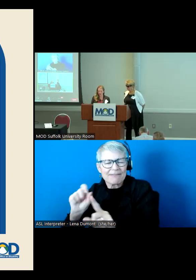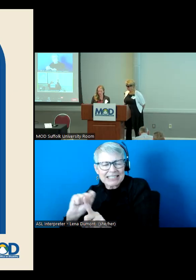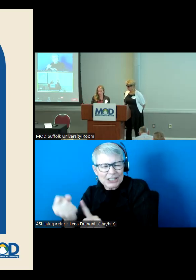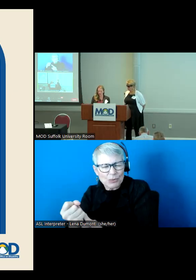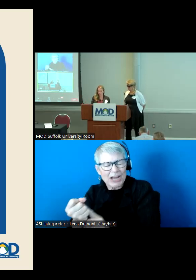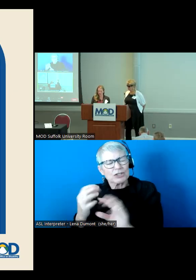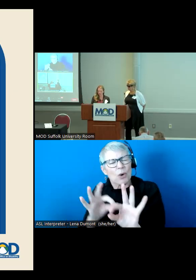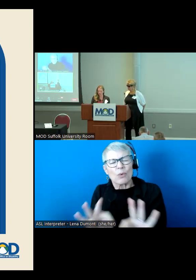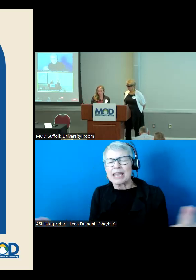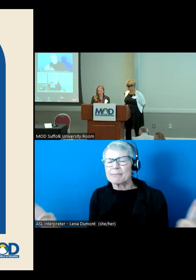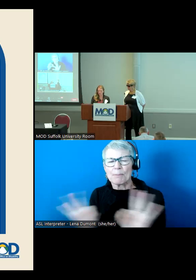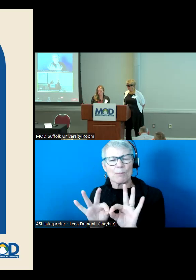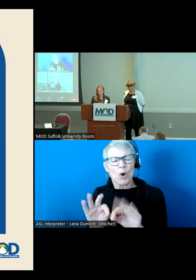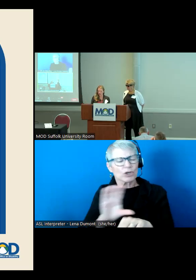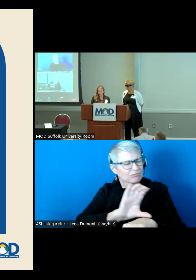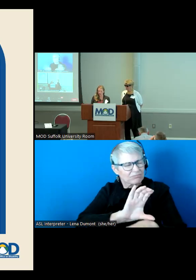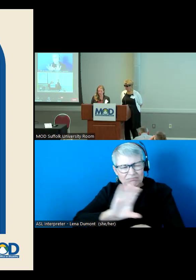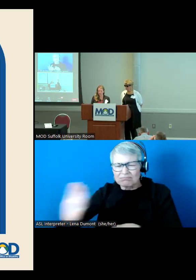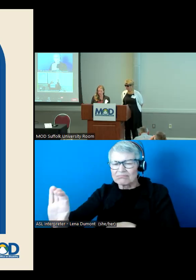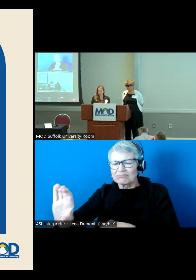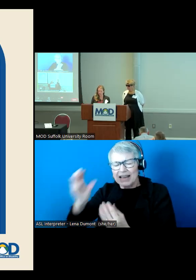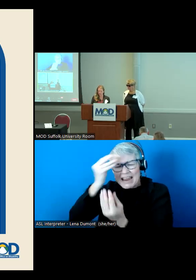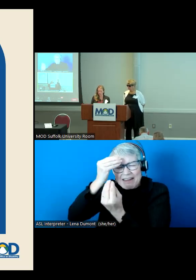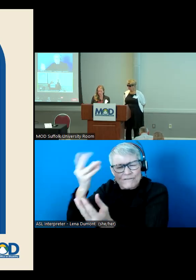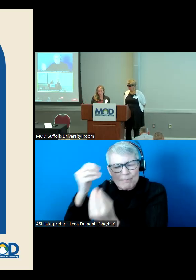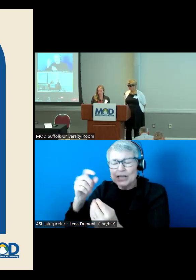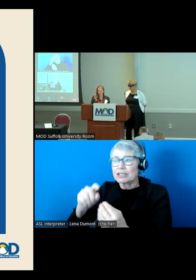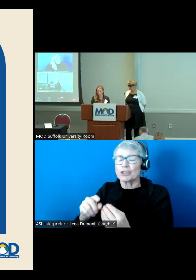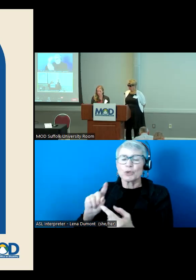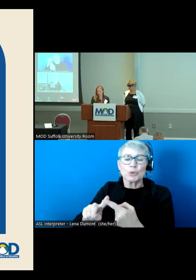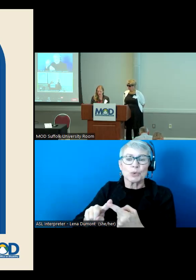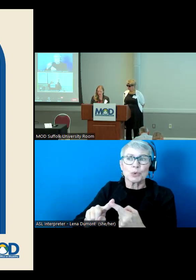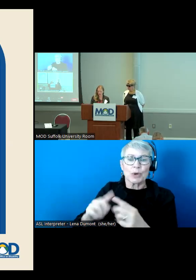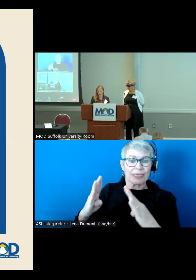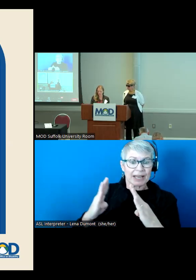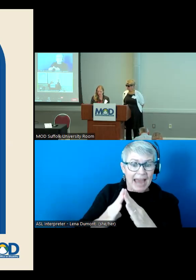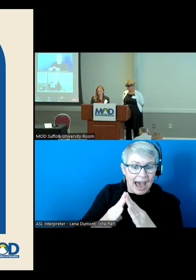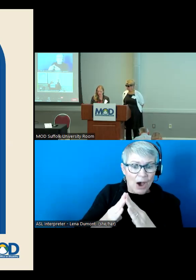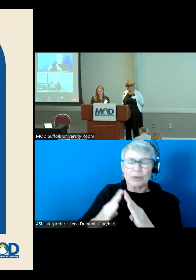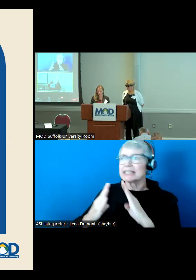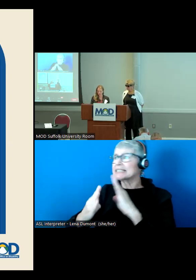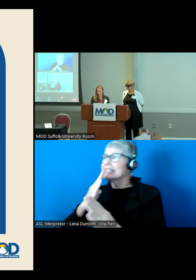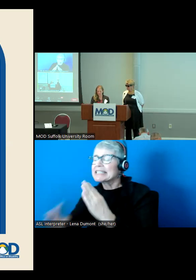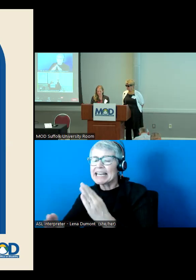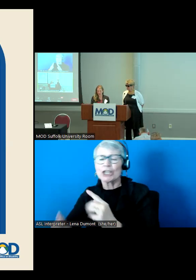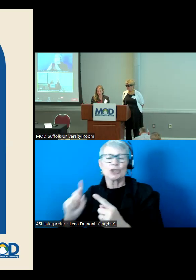knowledge about their rights, and municipalities, state agencies, housing providers, employers, businesses, and others